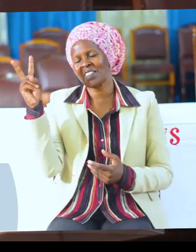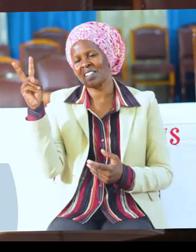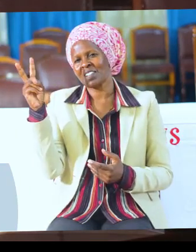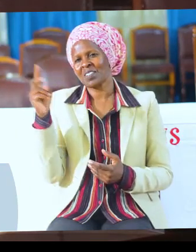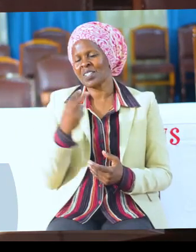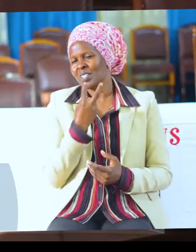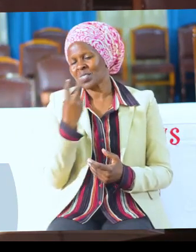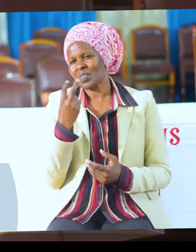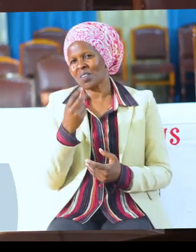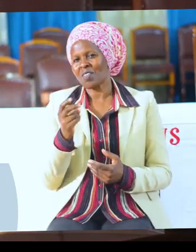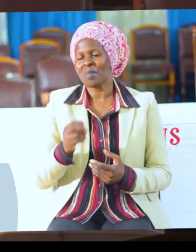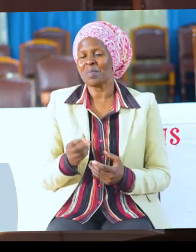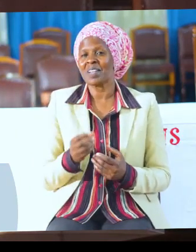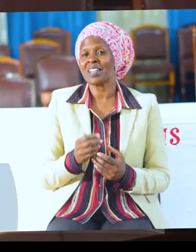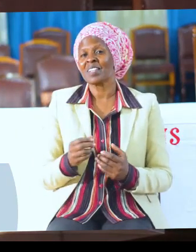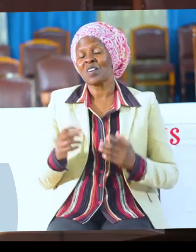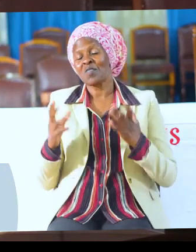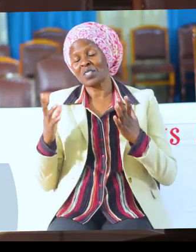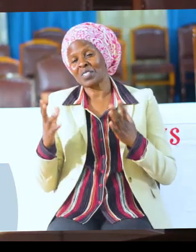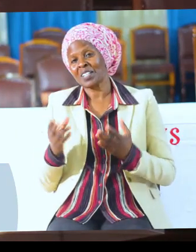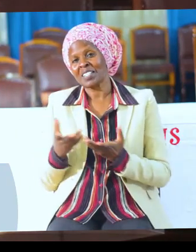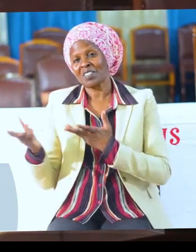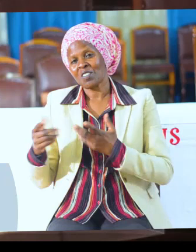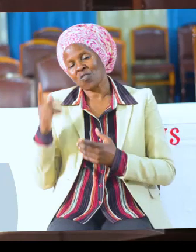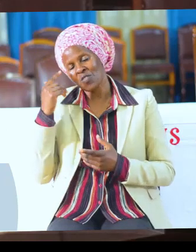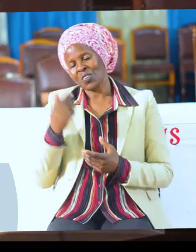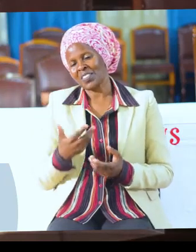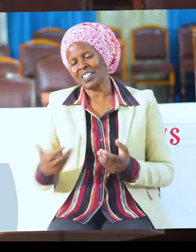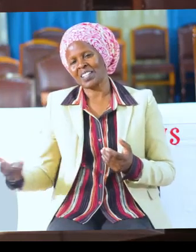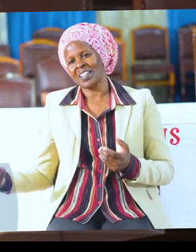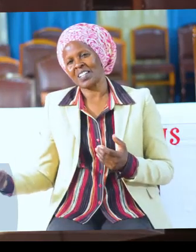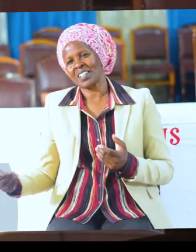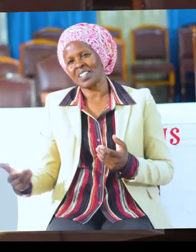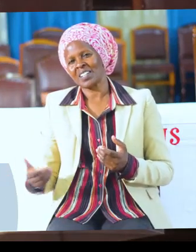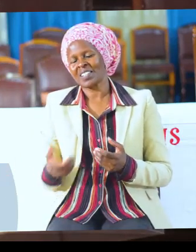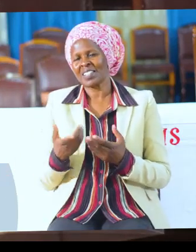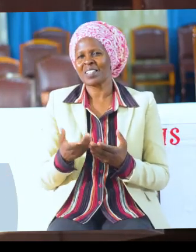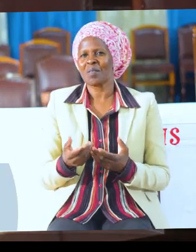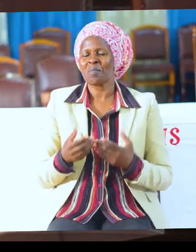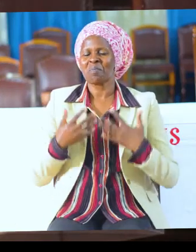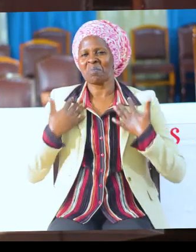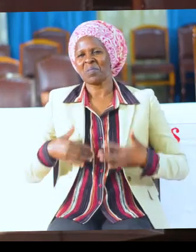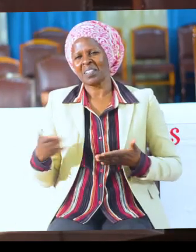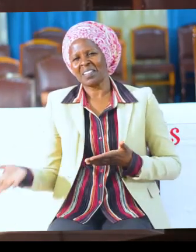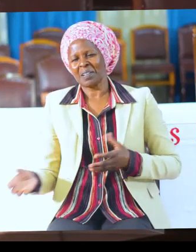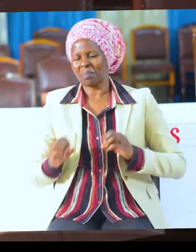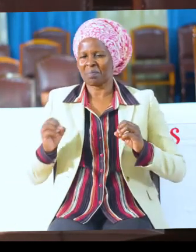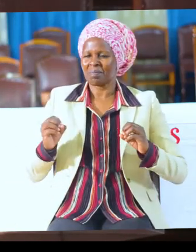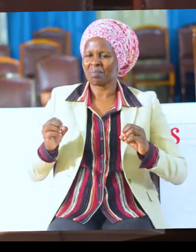saw a family that conducted a burial service for their son, who was not there. They didn't have the body